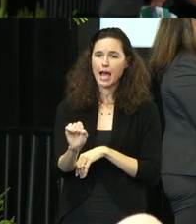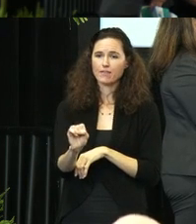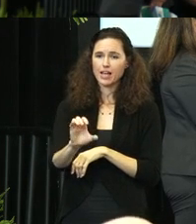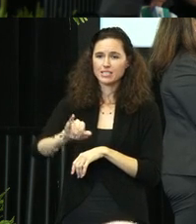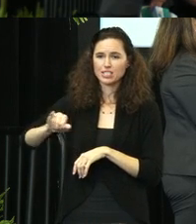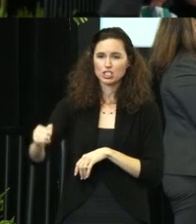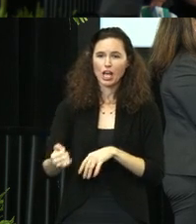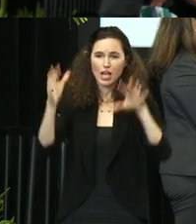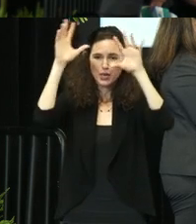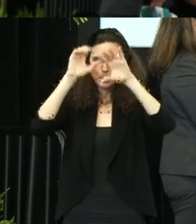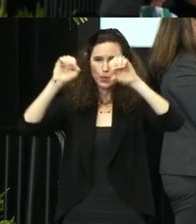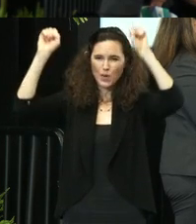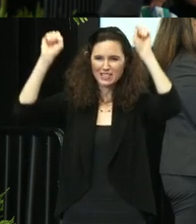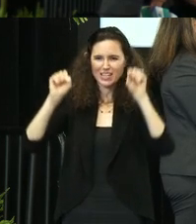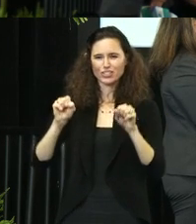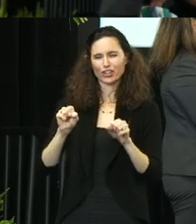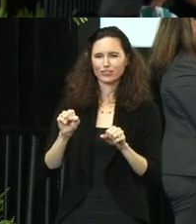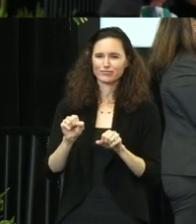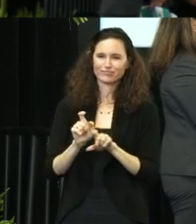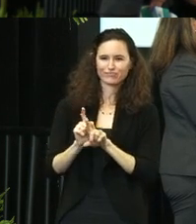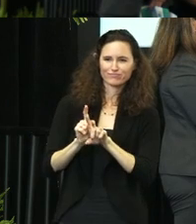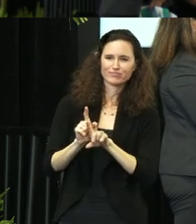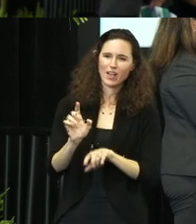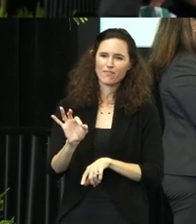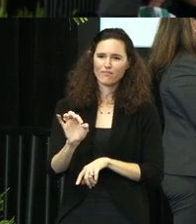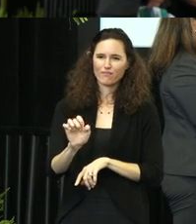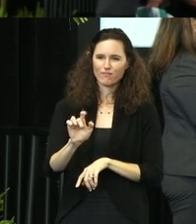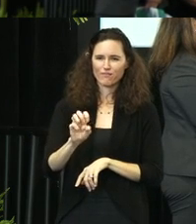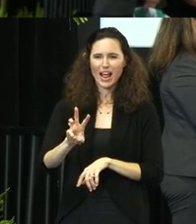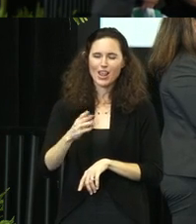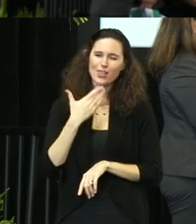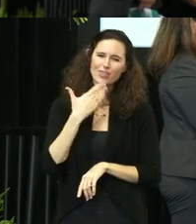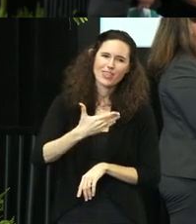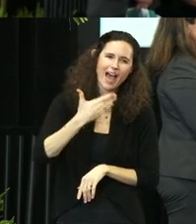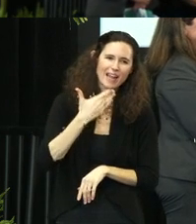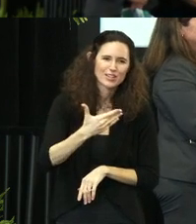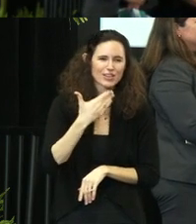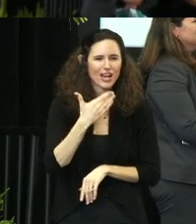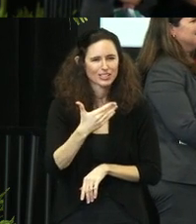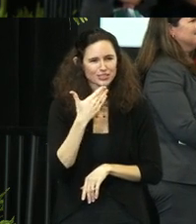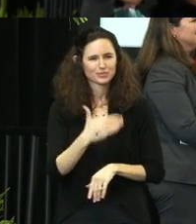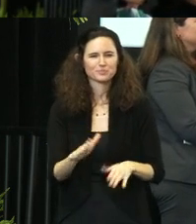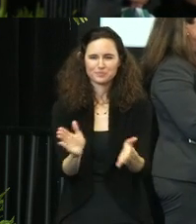FSCJ Presidential Fellow. So would you join me in thanking each of these folks for leadership?